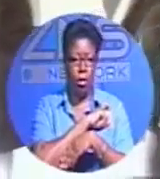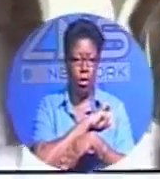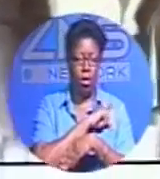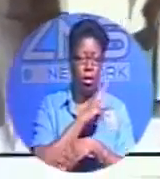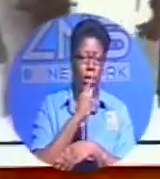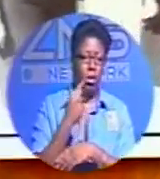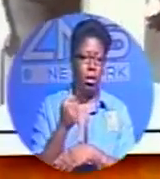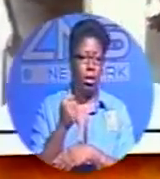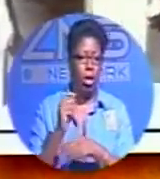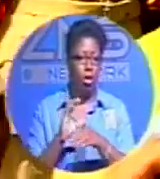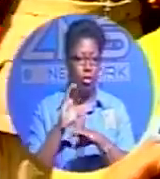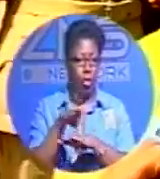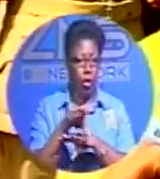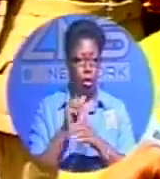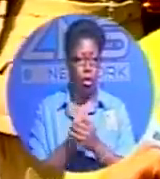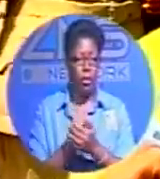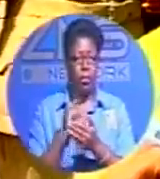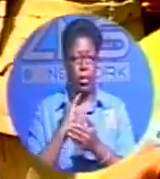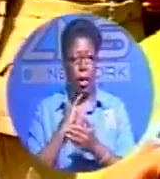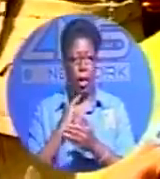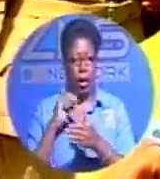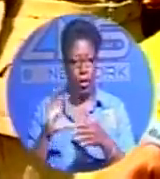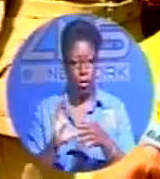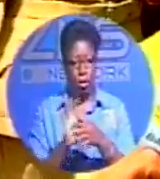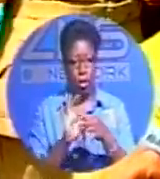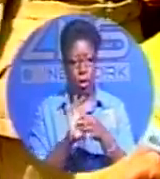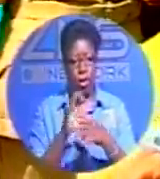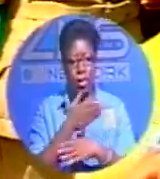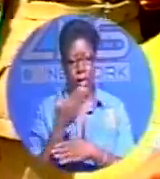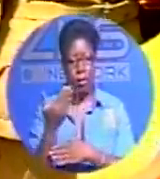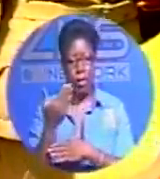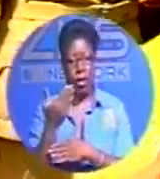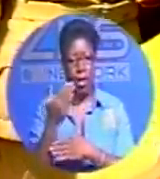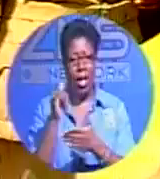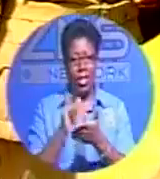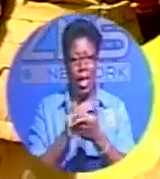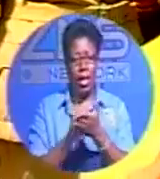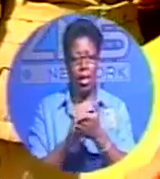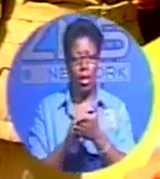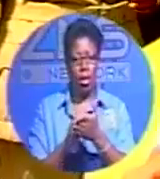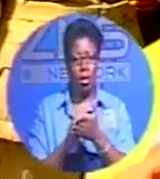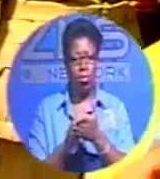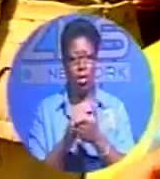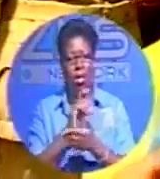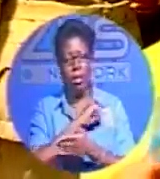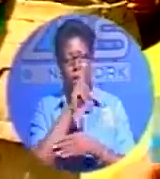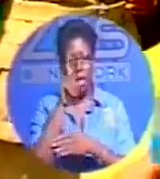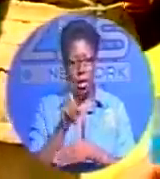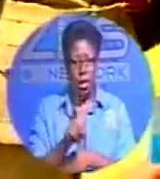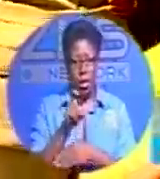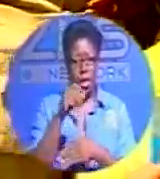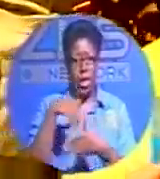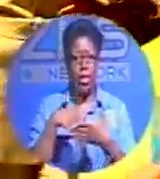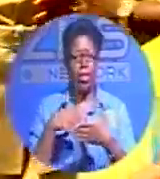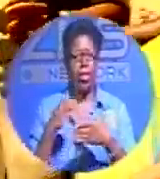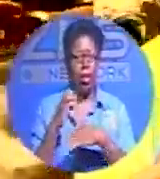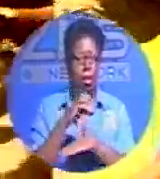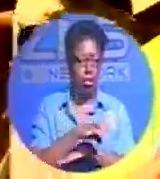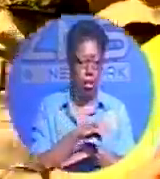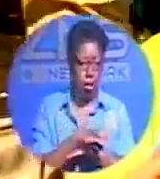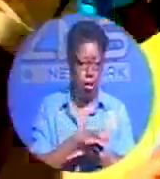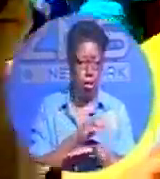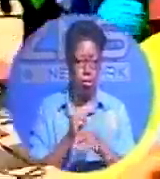1964. I joined because it was something that the force needed. Women were needed in the force.